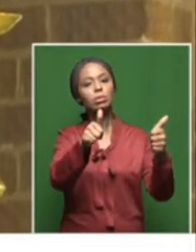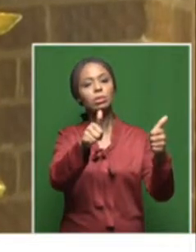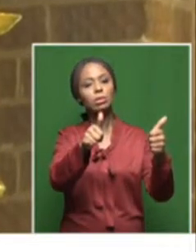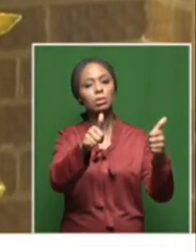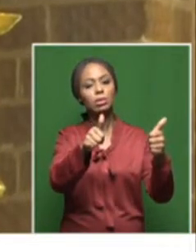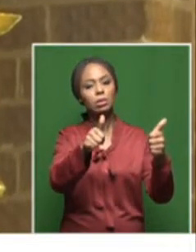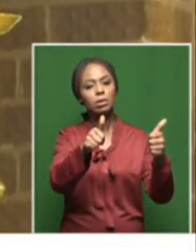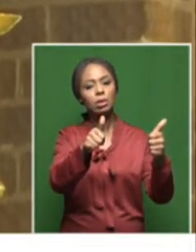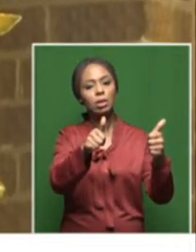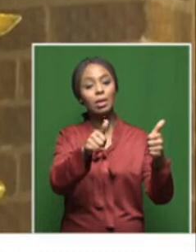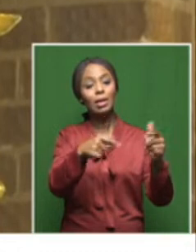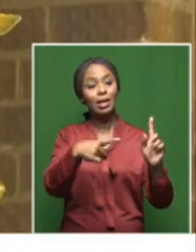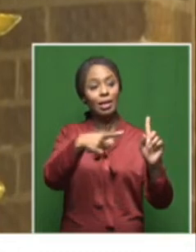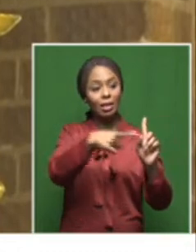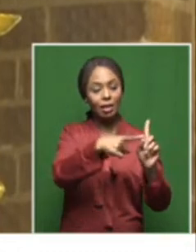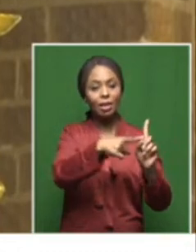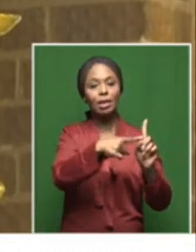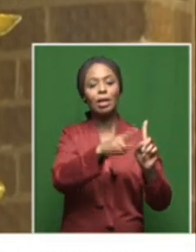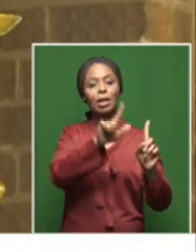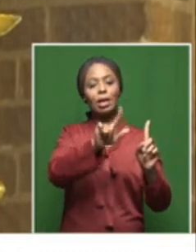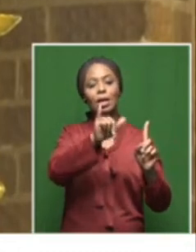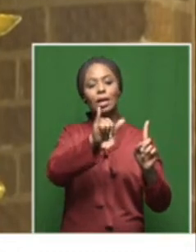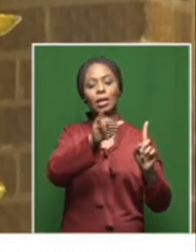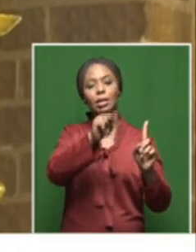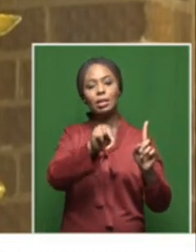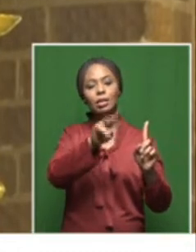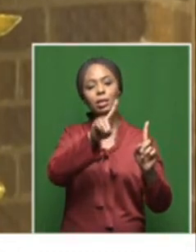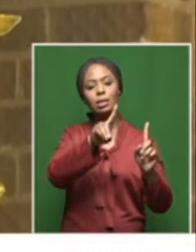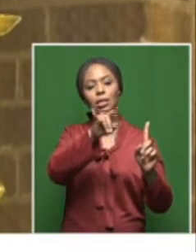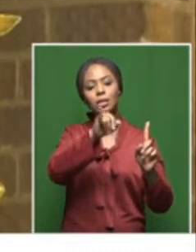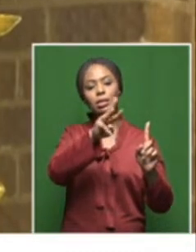In Lindiwe Mabuza,